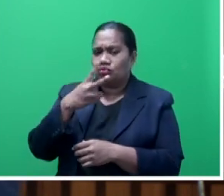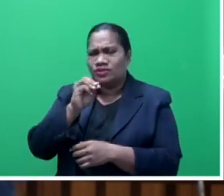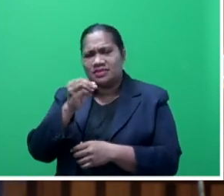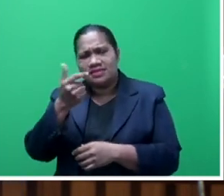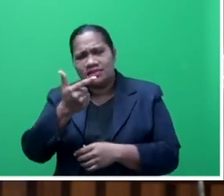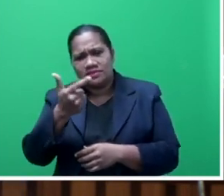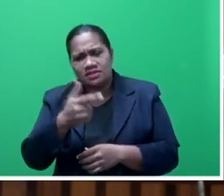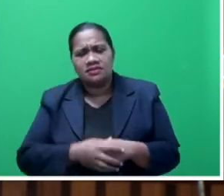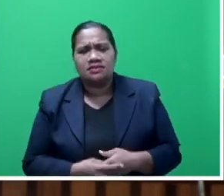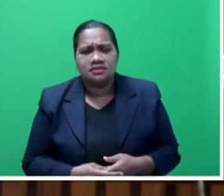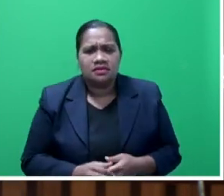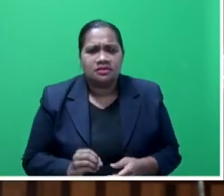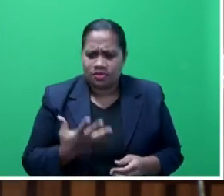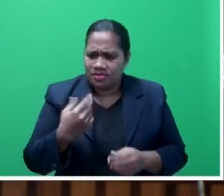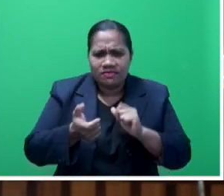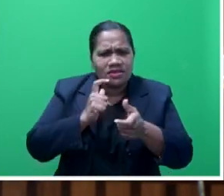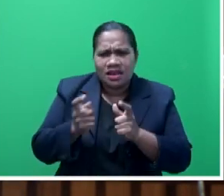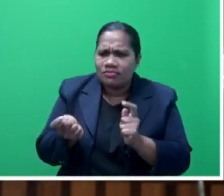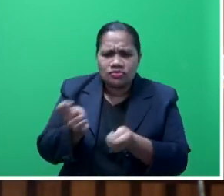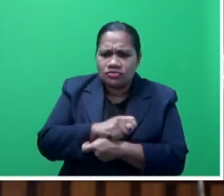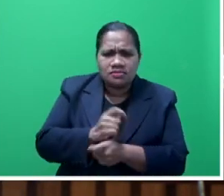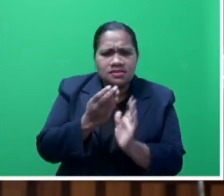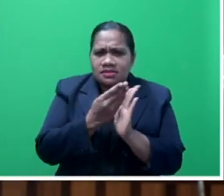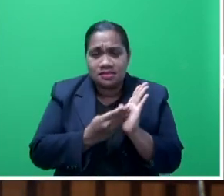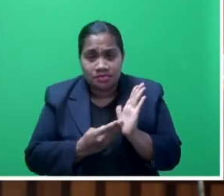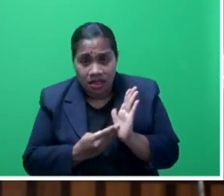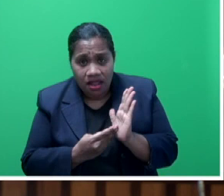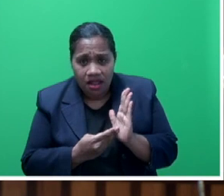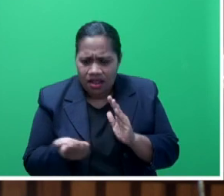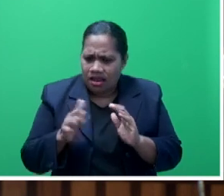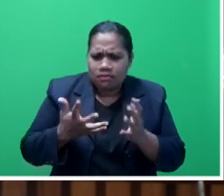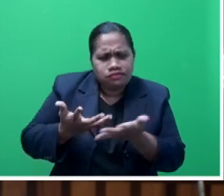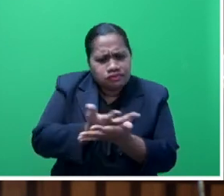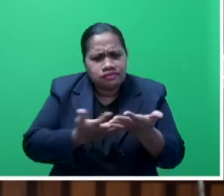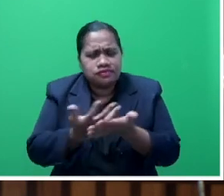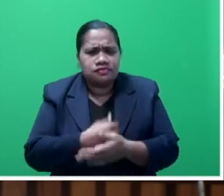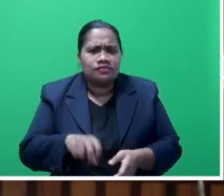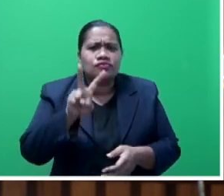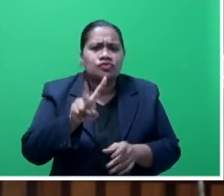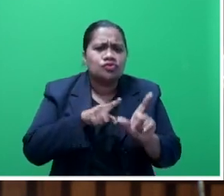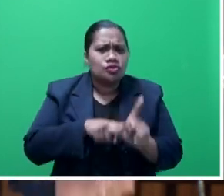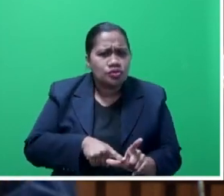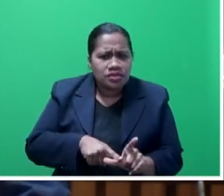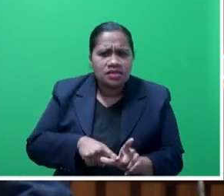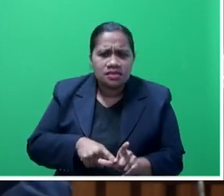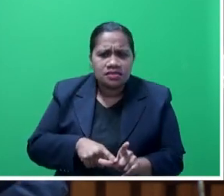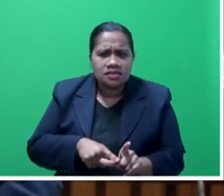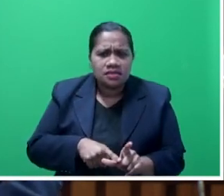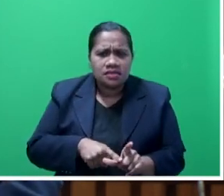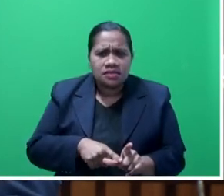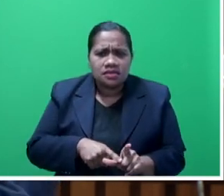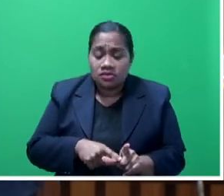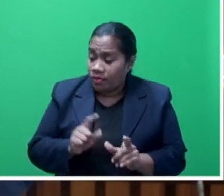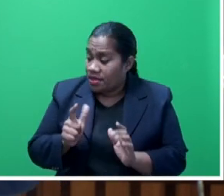case in point, the climate change bill. It's been going through consultations for the past 2 years. So by the time it comes to this